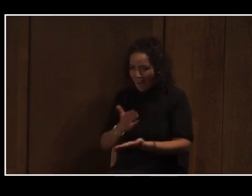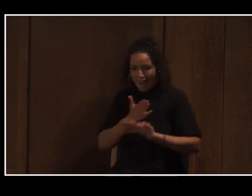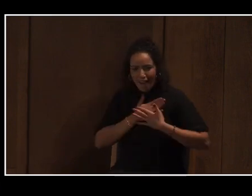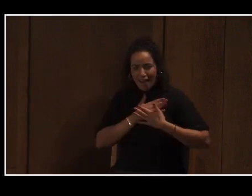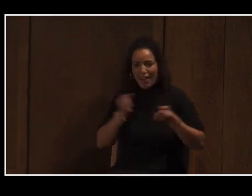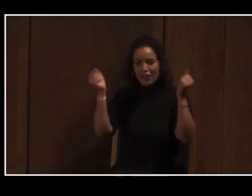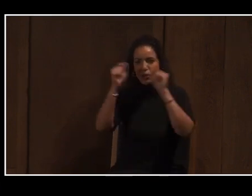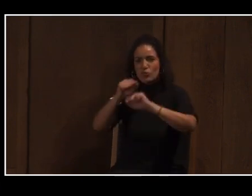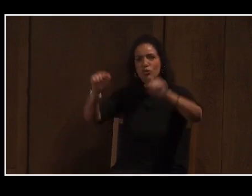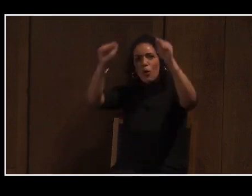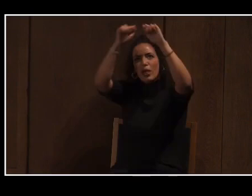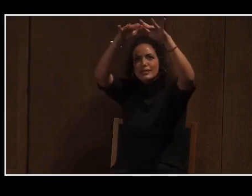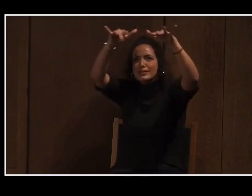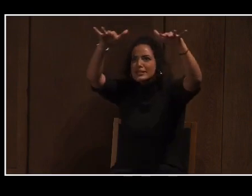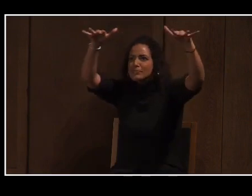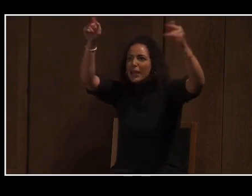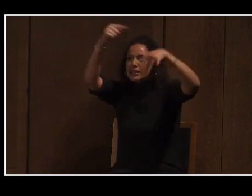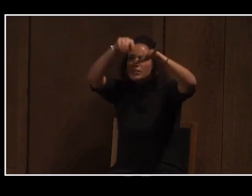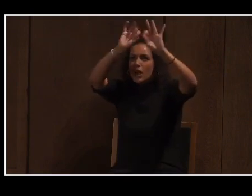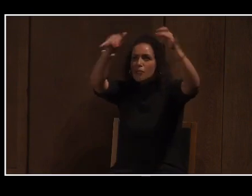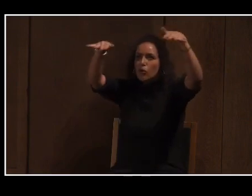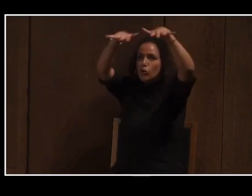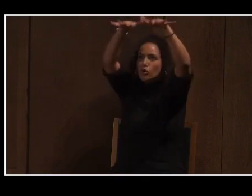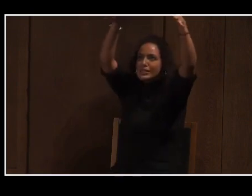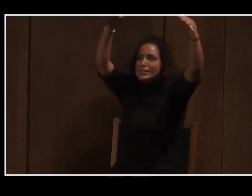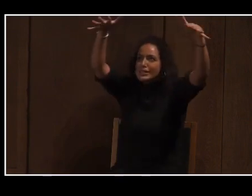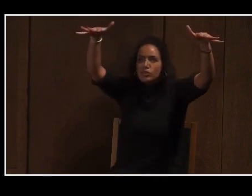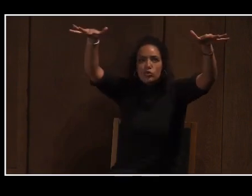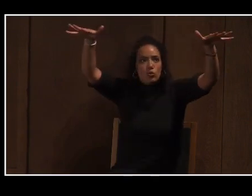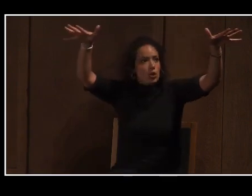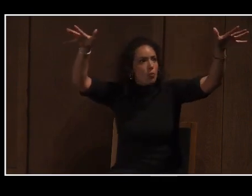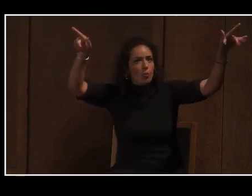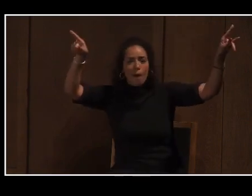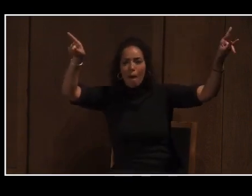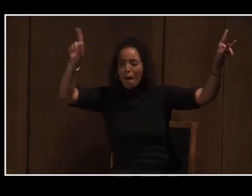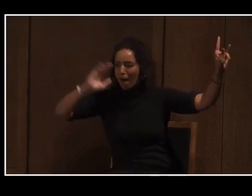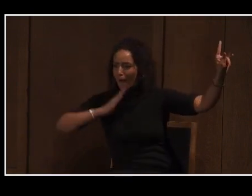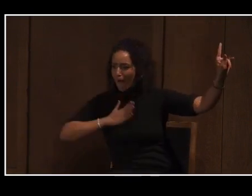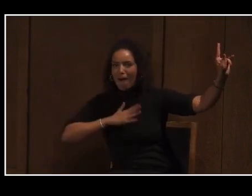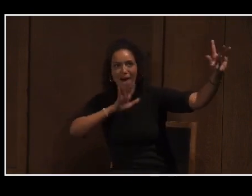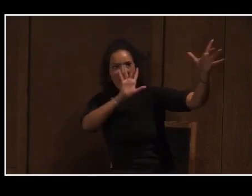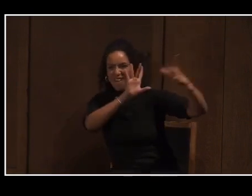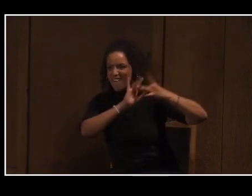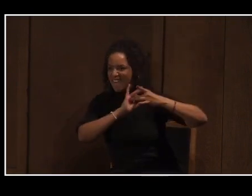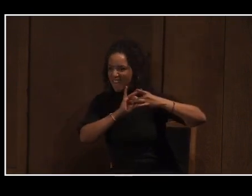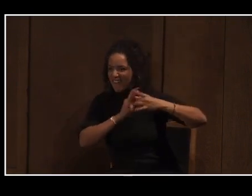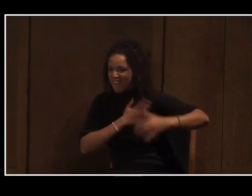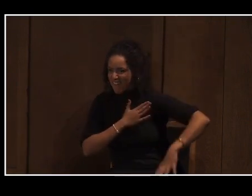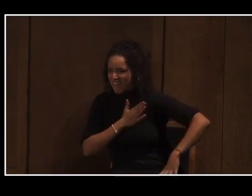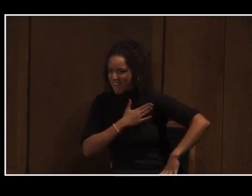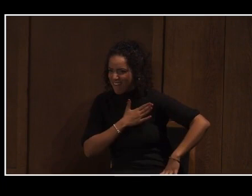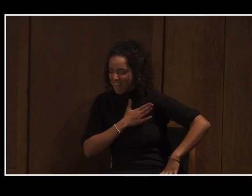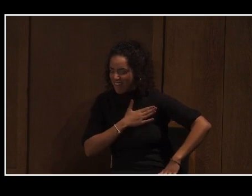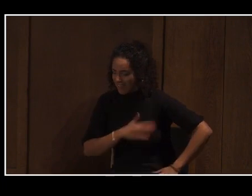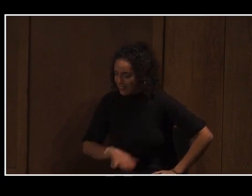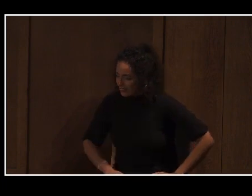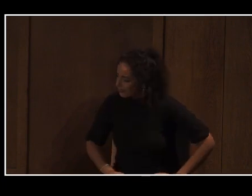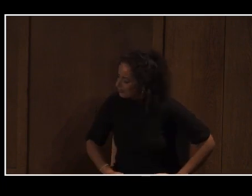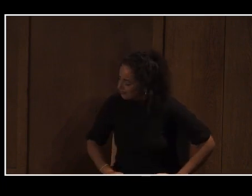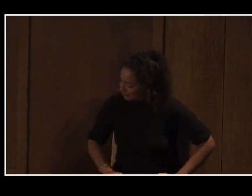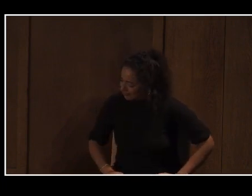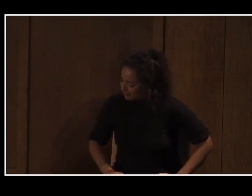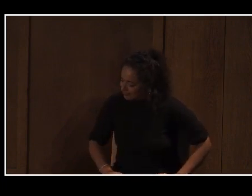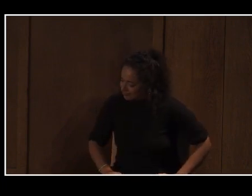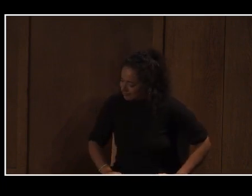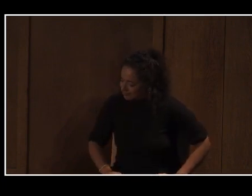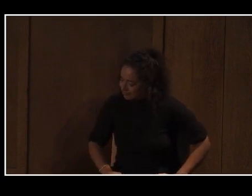space-time continuum is just you're just on it. So and just linking that to the colonial is